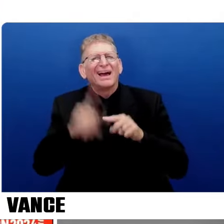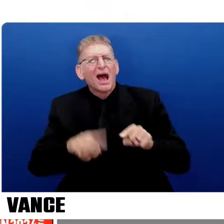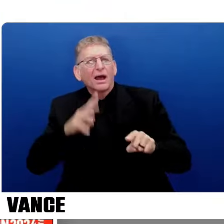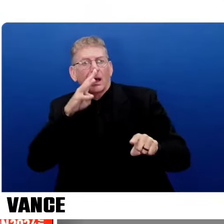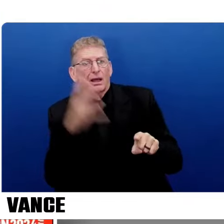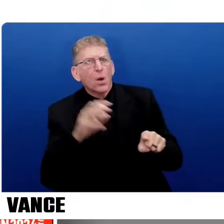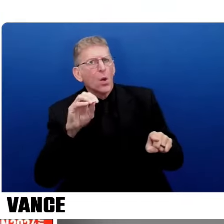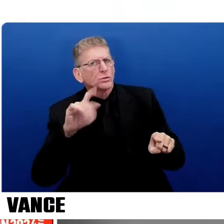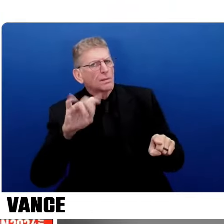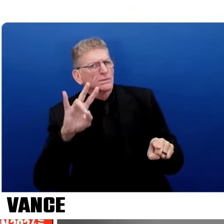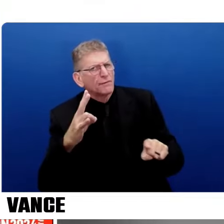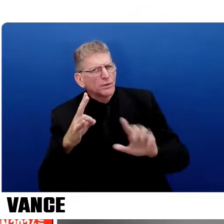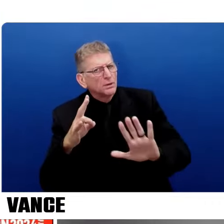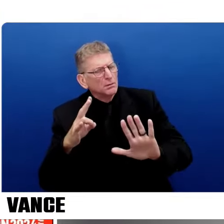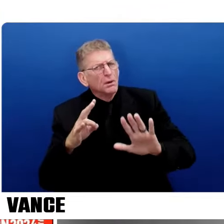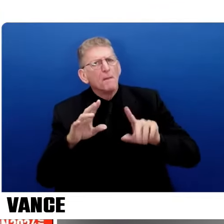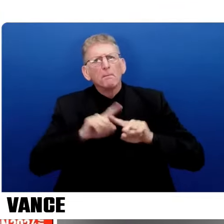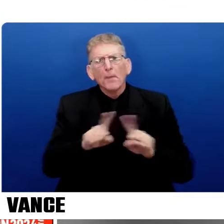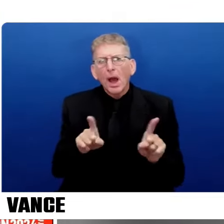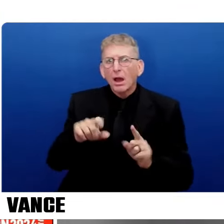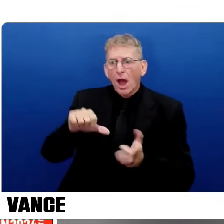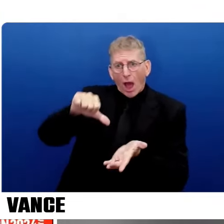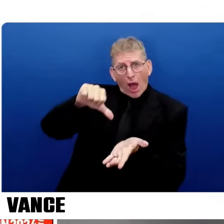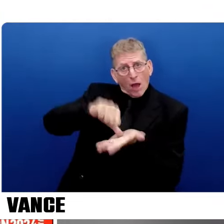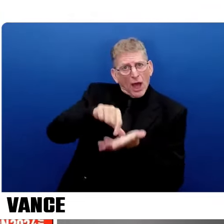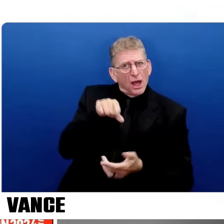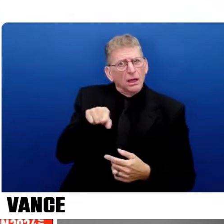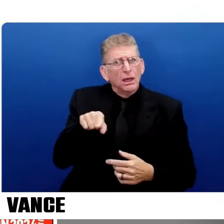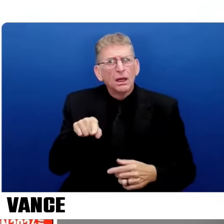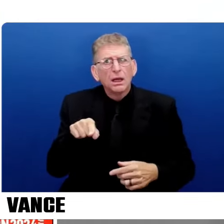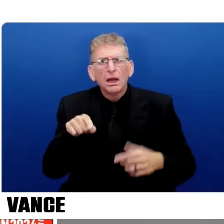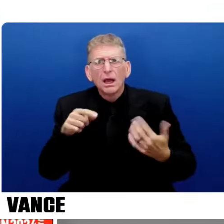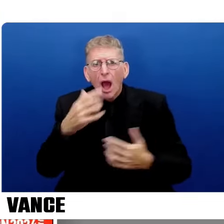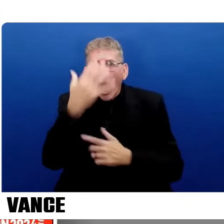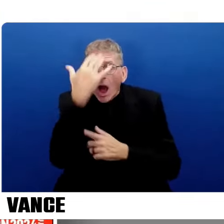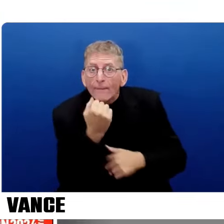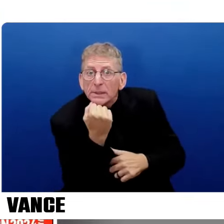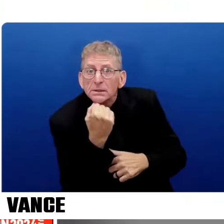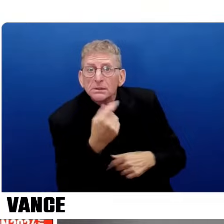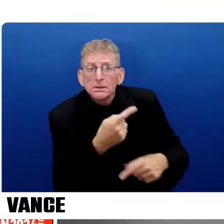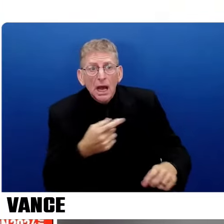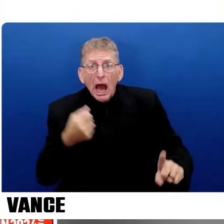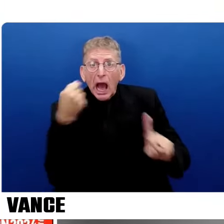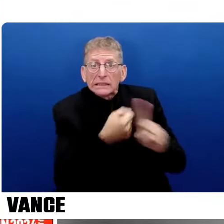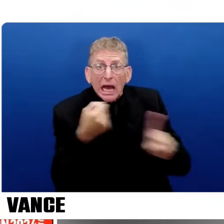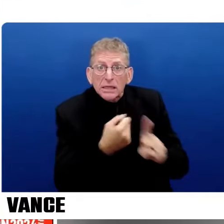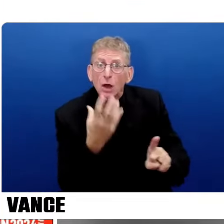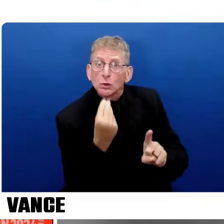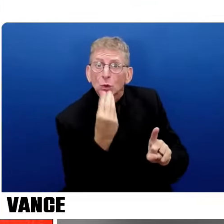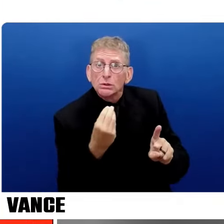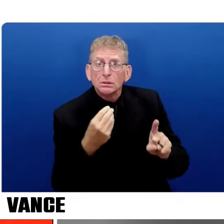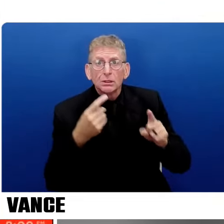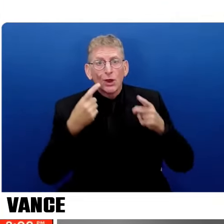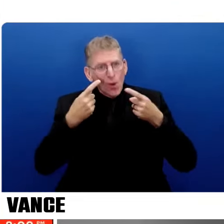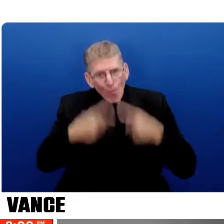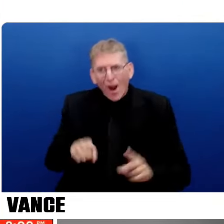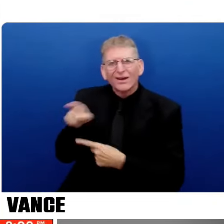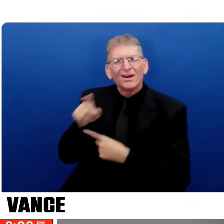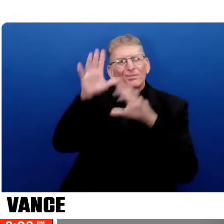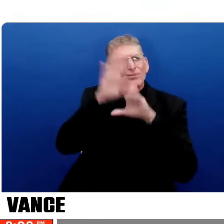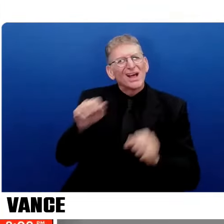and Hamas and their proxies attack Israel? It was during the administration of Kamala Harris. So Governor Walz can criticize Donald